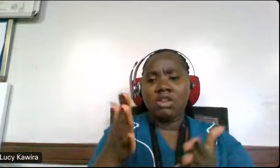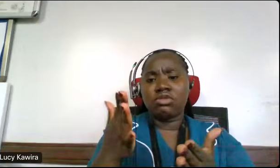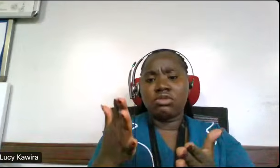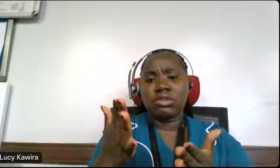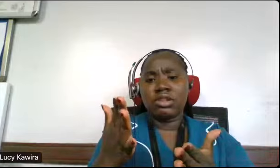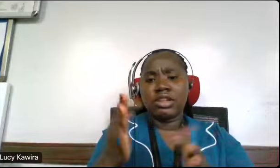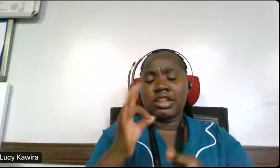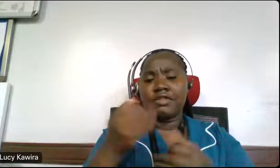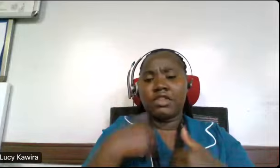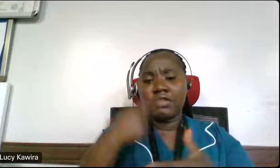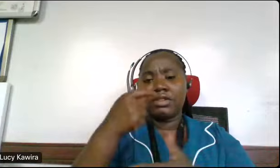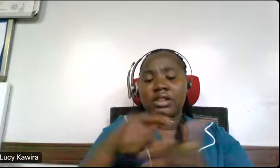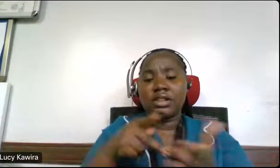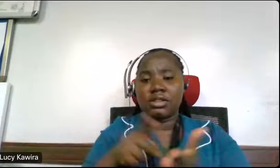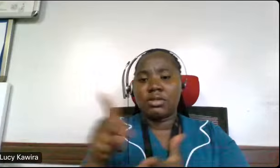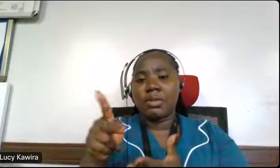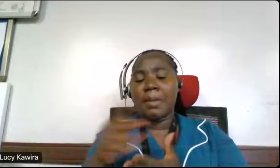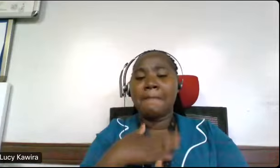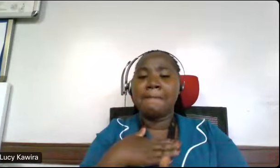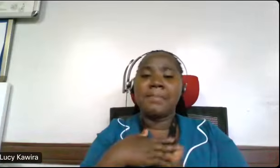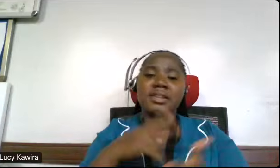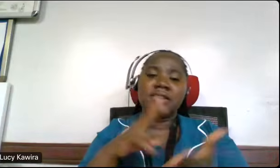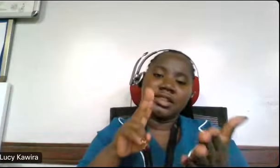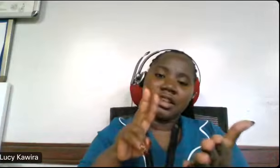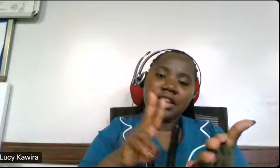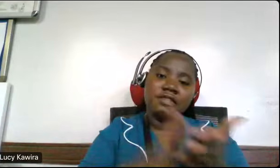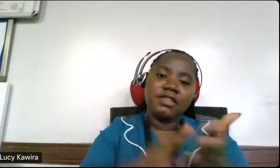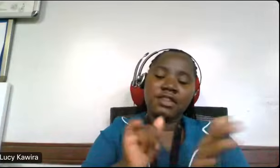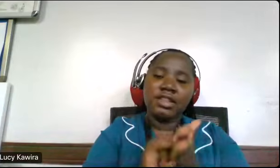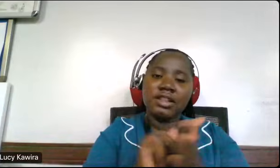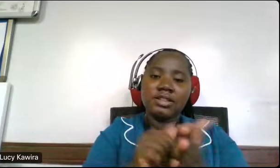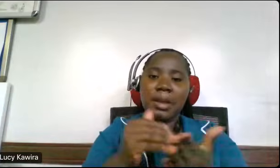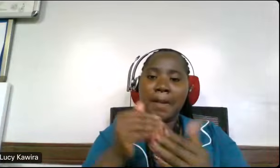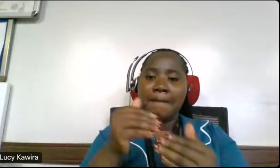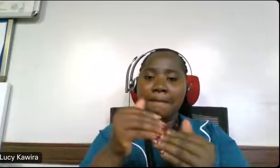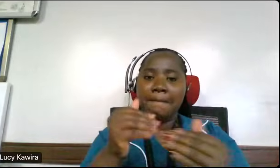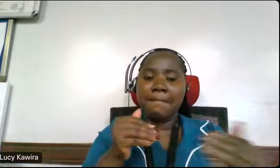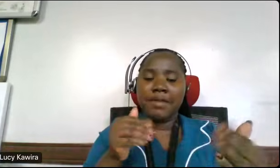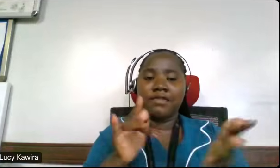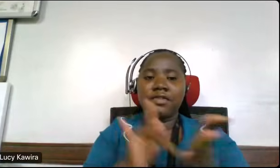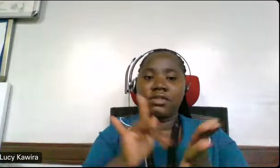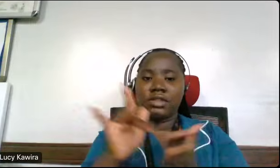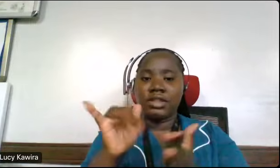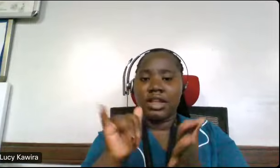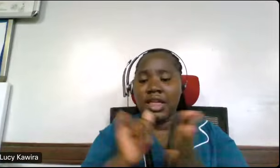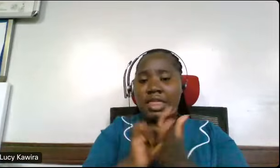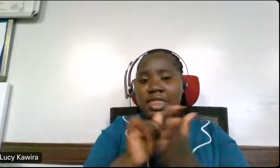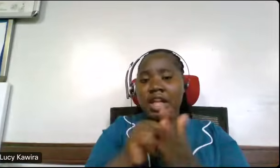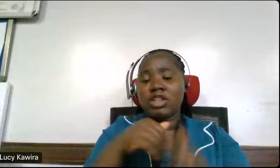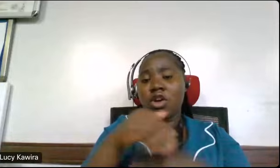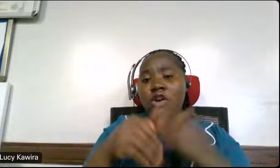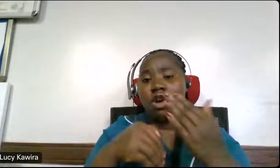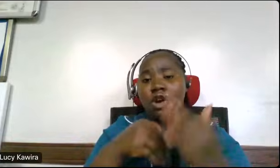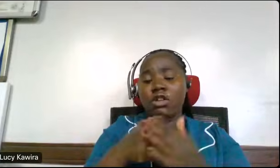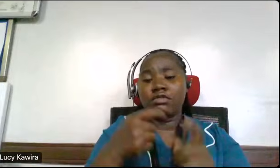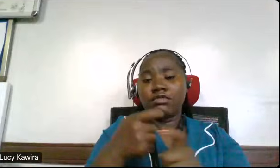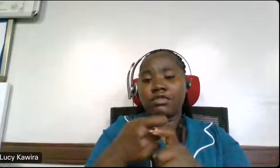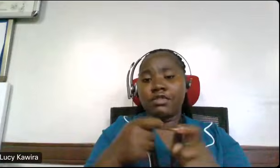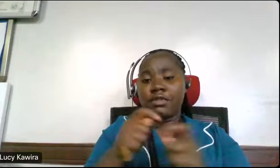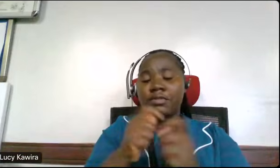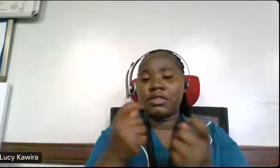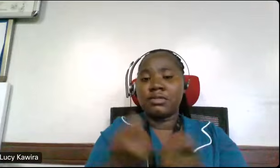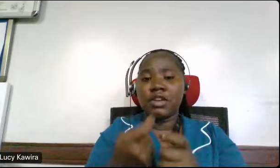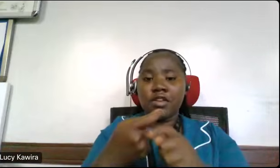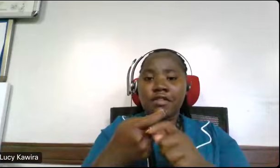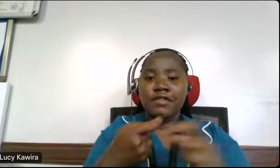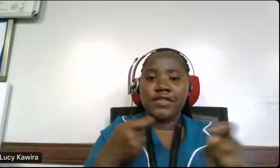So please verify that before you can submit. So that is it from our team. We are from the Civic